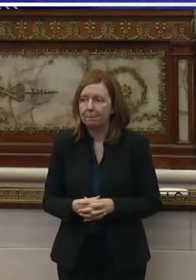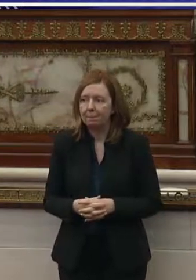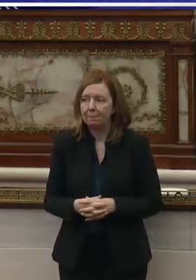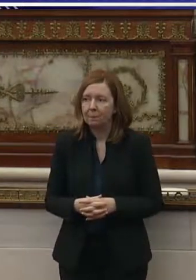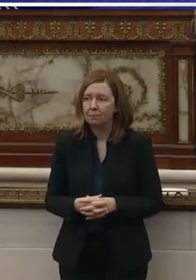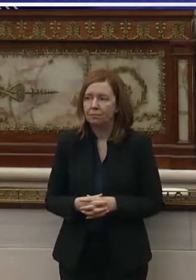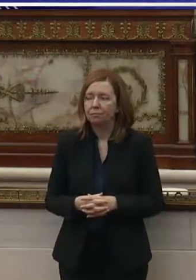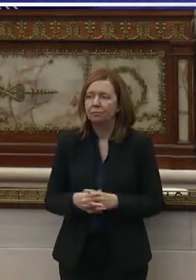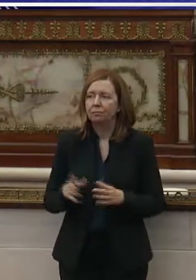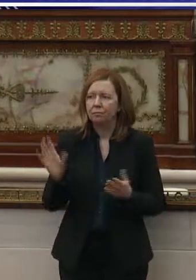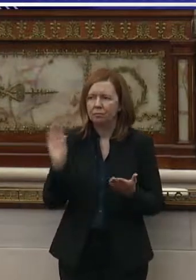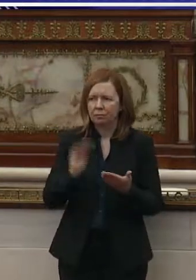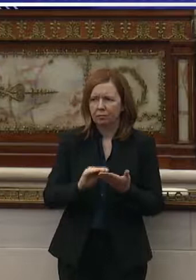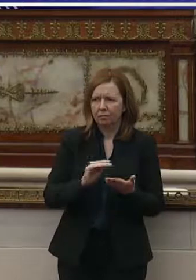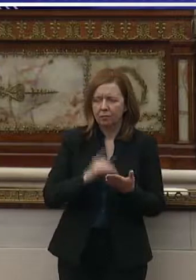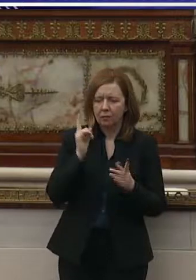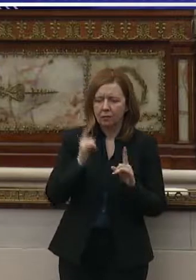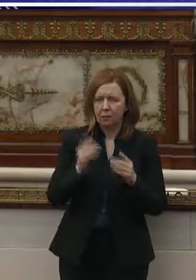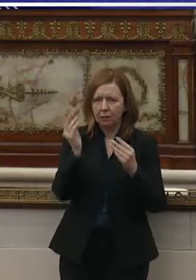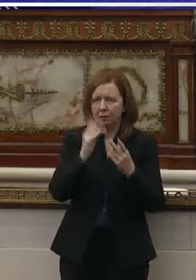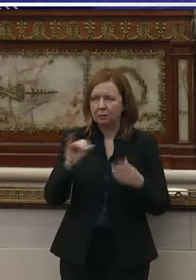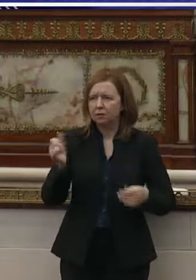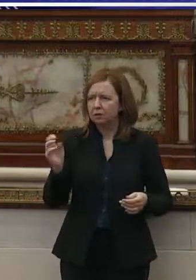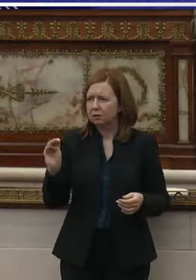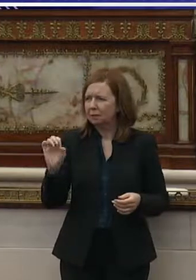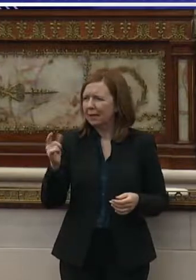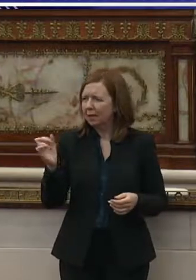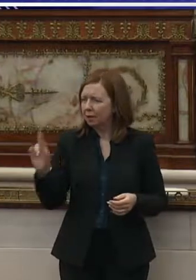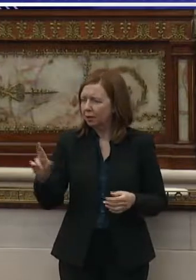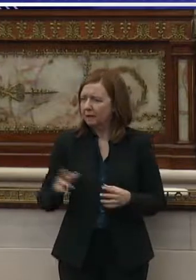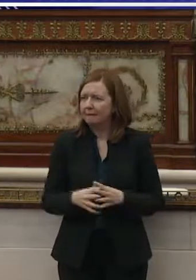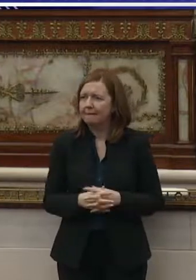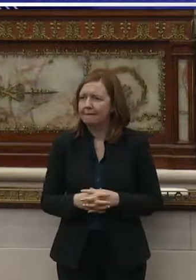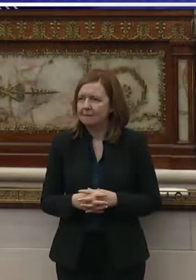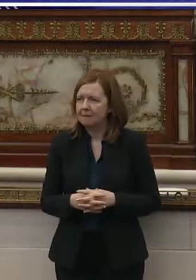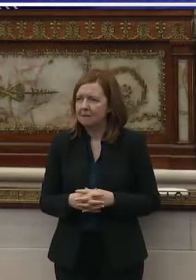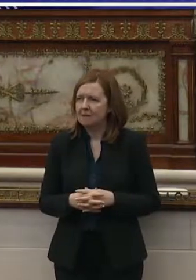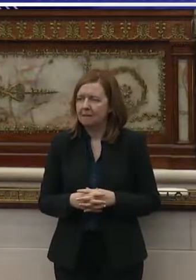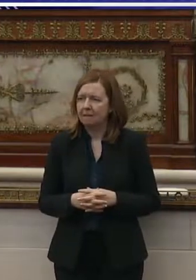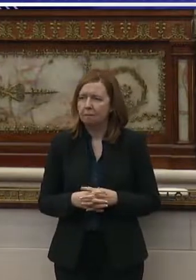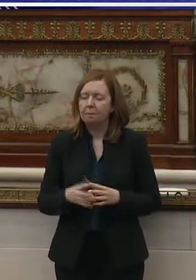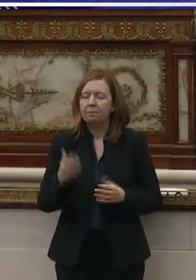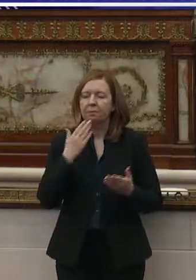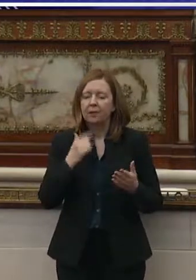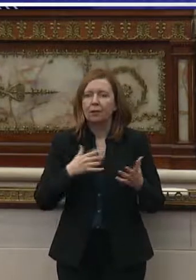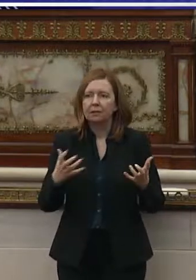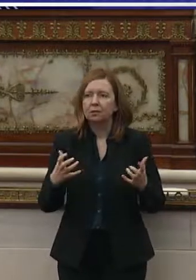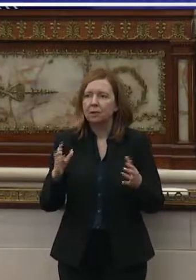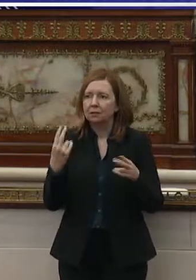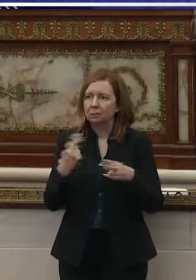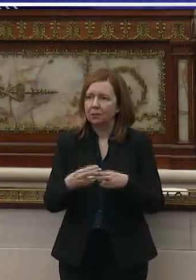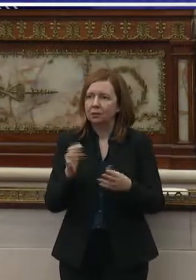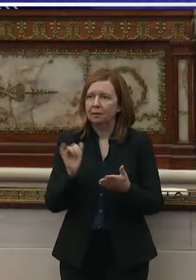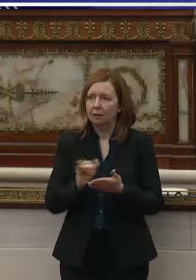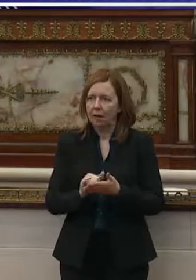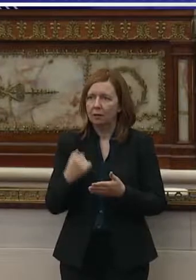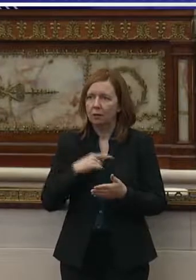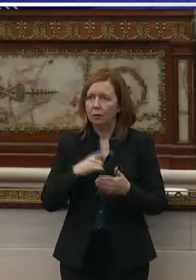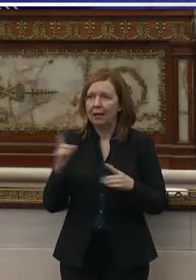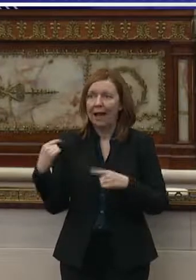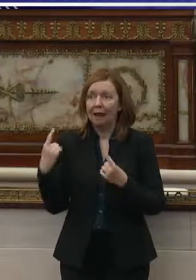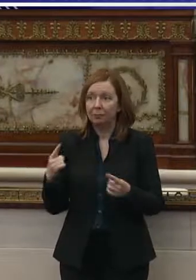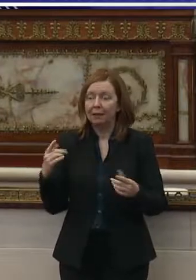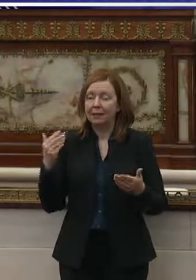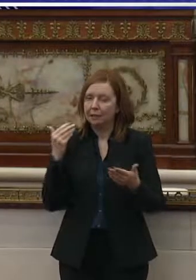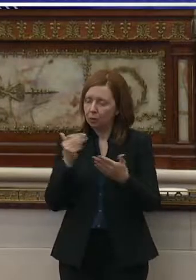Engler? it for a point of information, Jim Engler. Jim? Thank you, Chairwoman. I just wanted to mention that we have been in